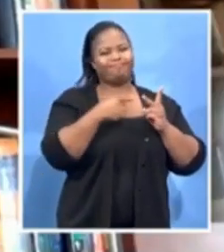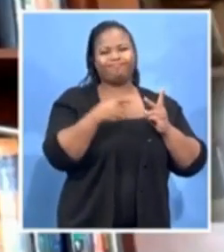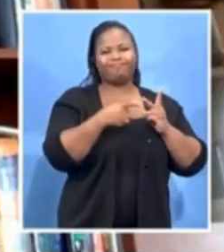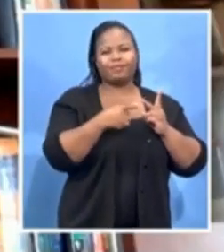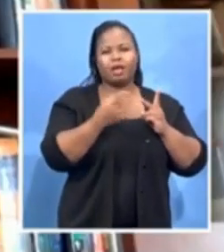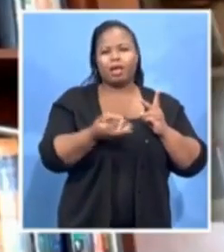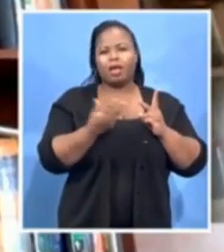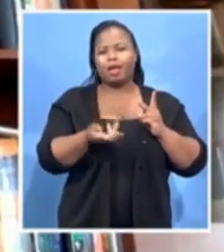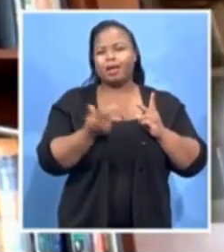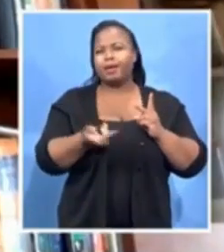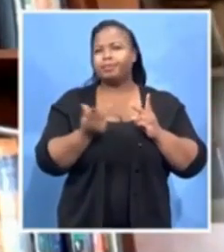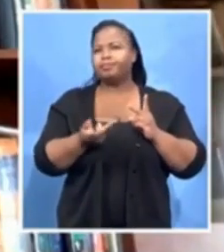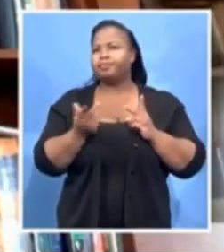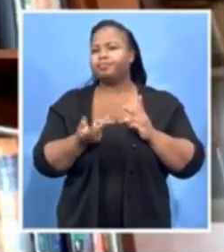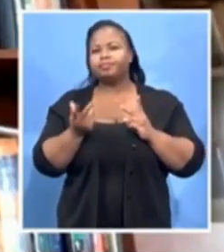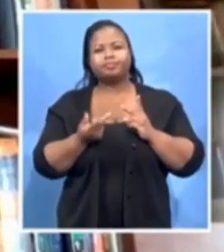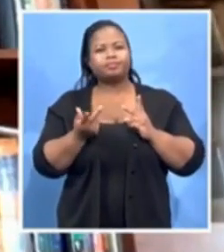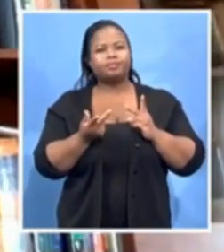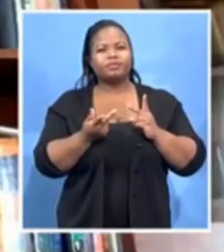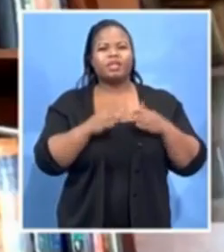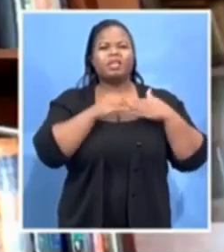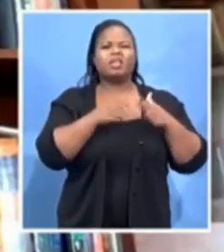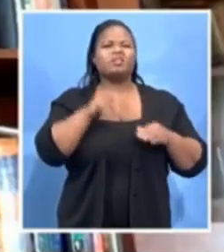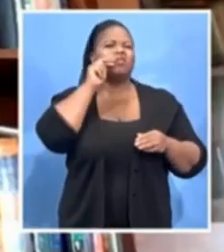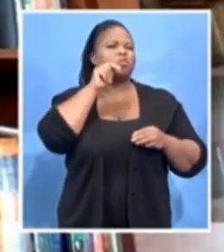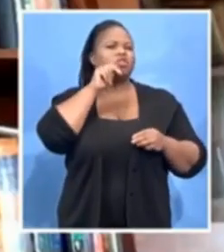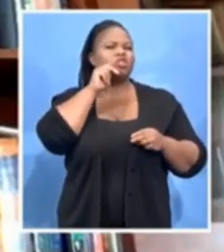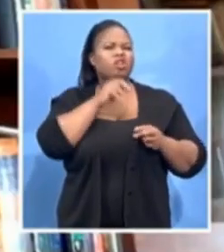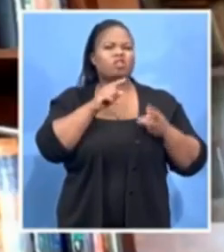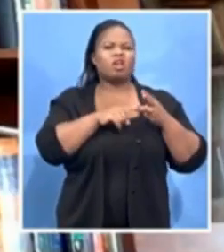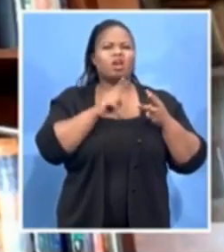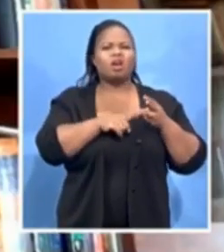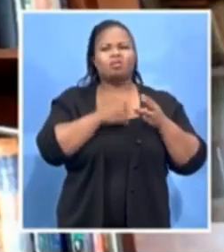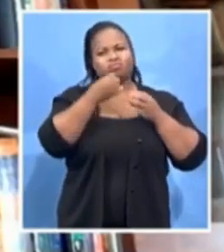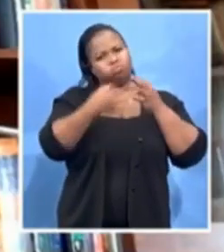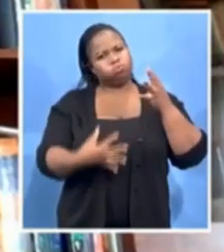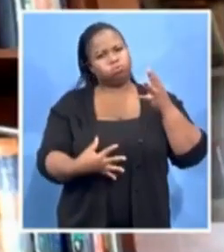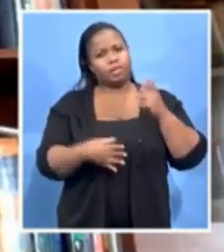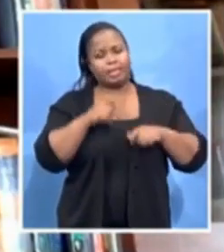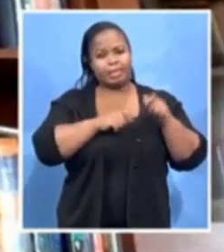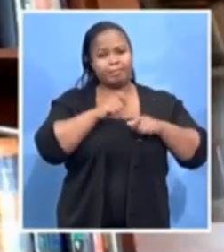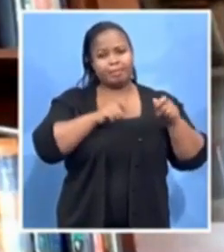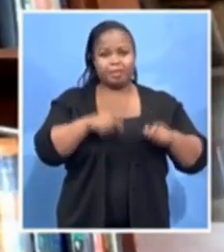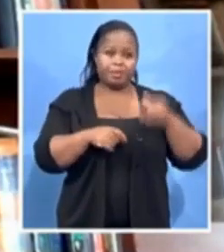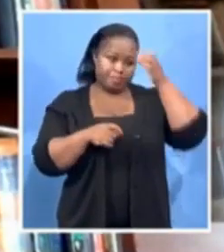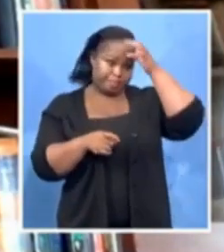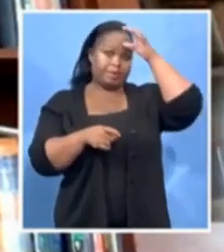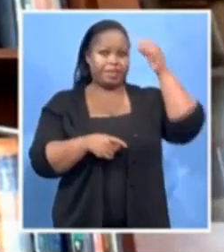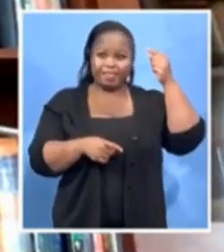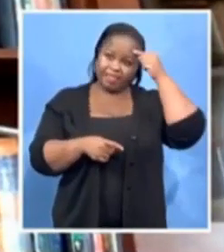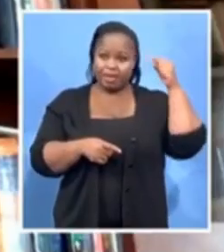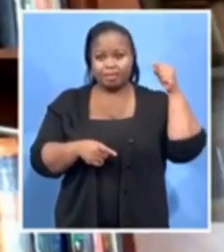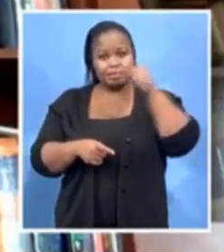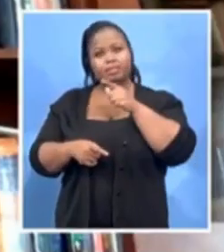the leaders from Nigeria, and you have a number of people who think and are telling Kwame Nkrumah, Kwame,